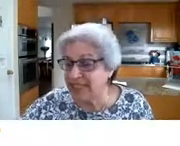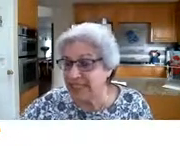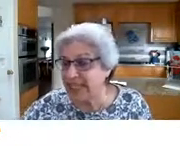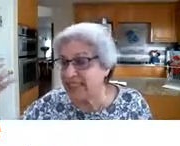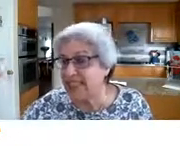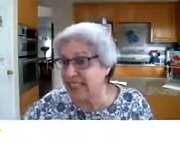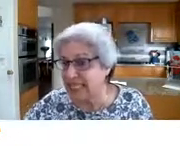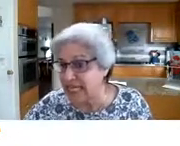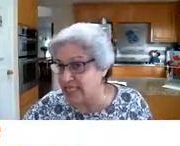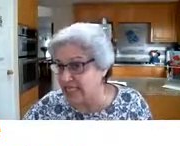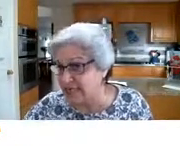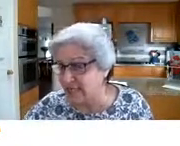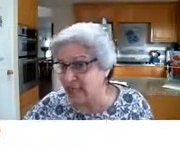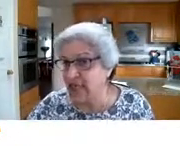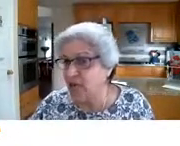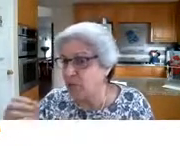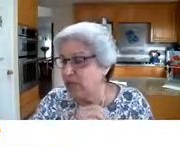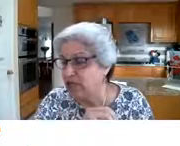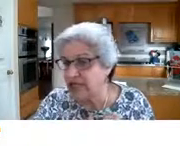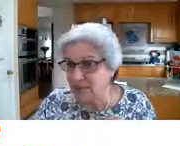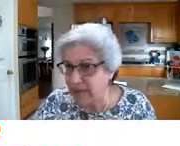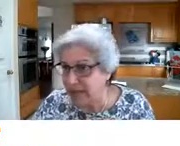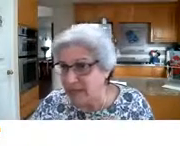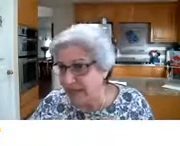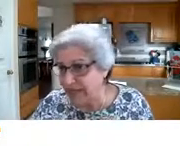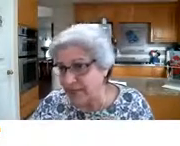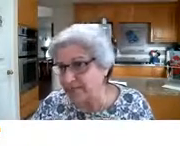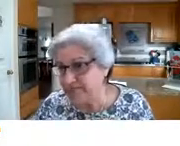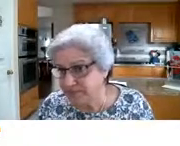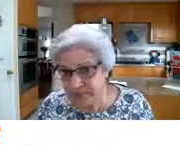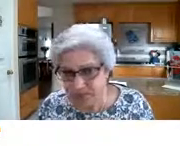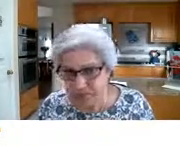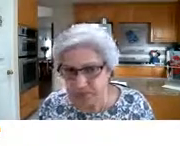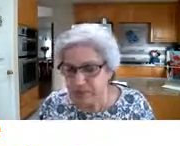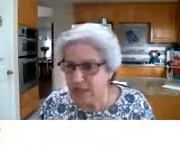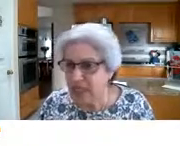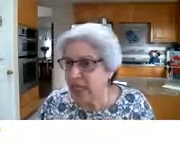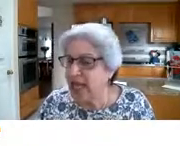COVID-19 disease. We could nip it in the bud.